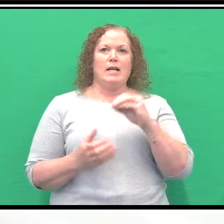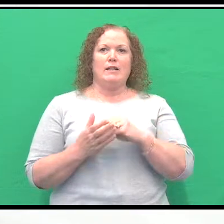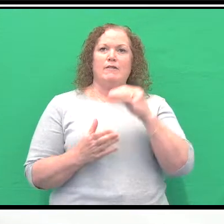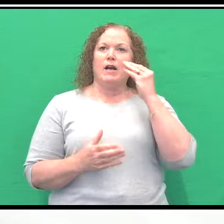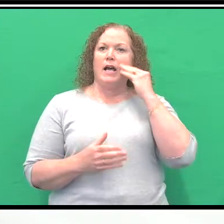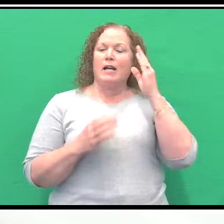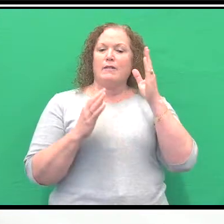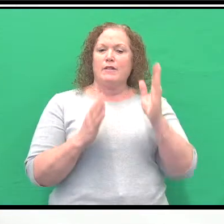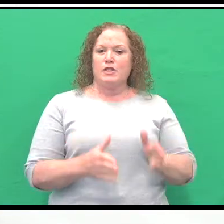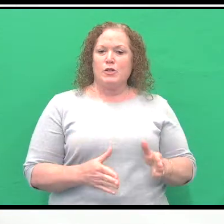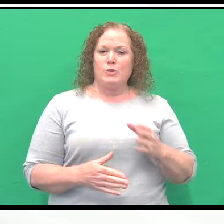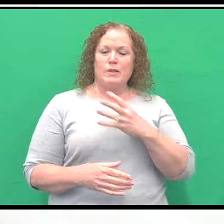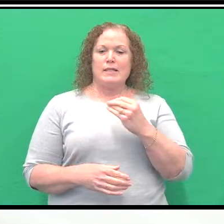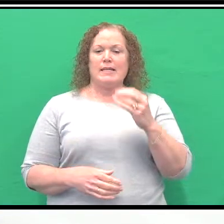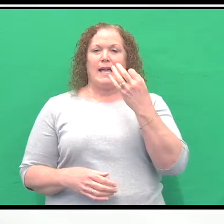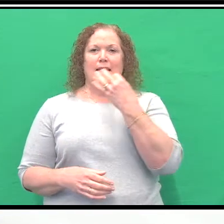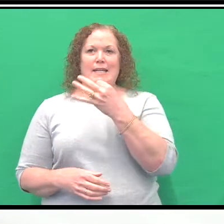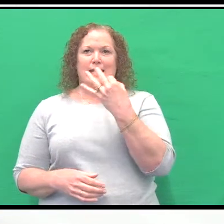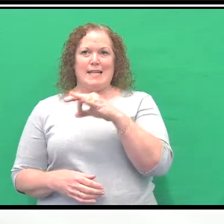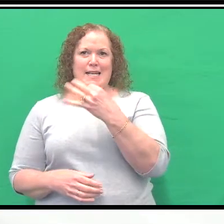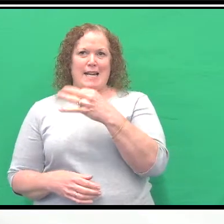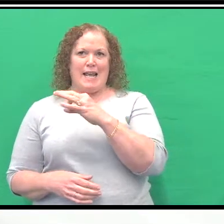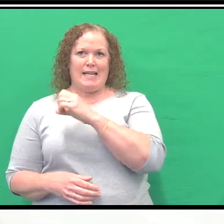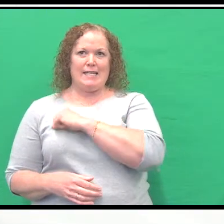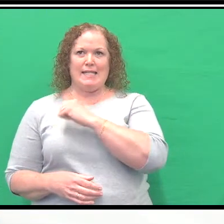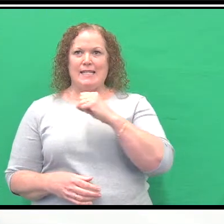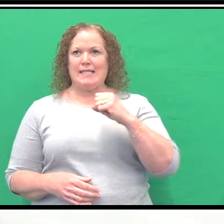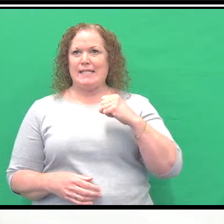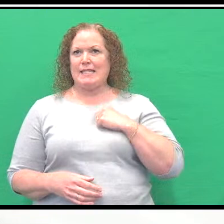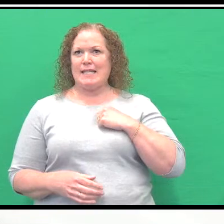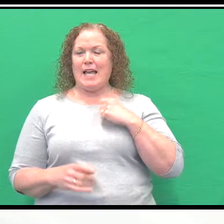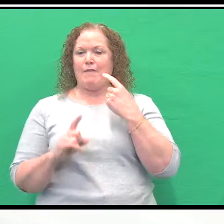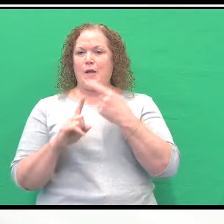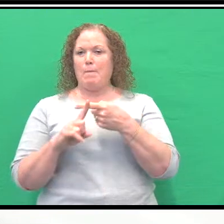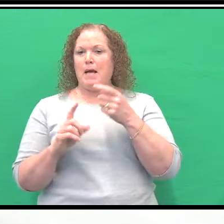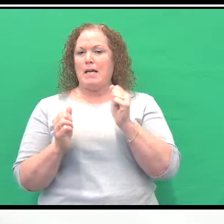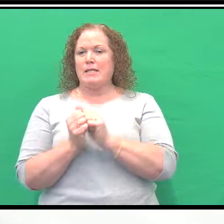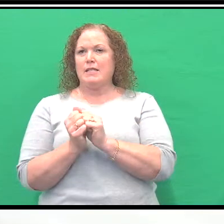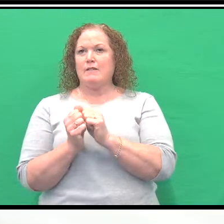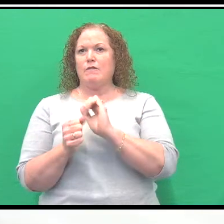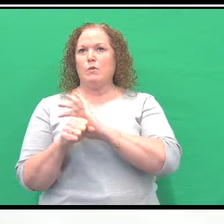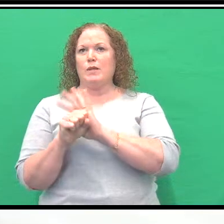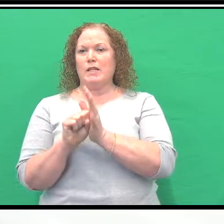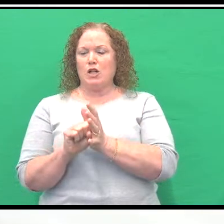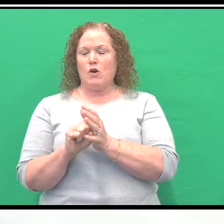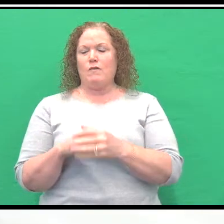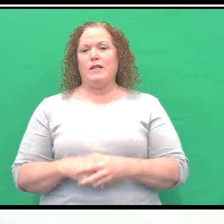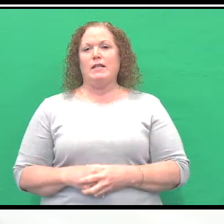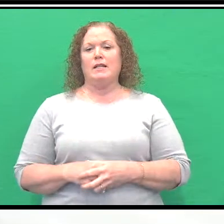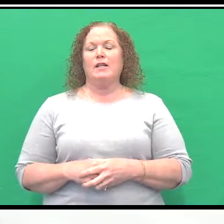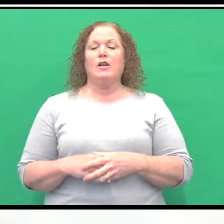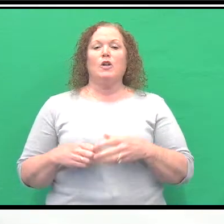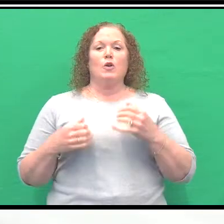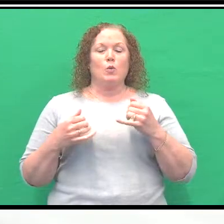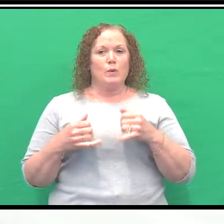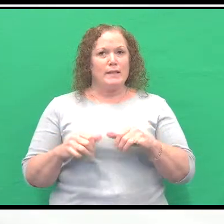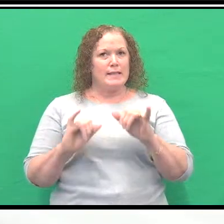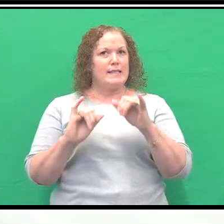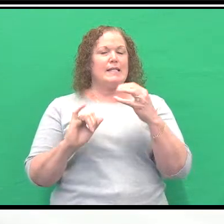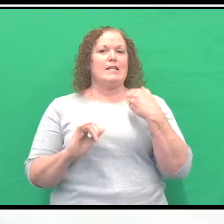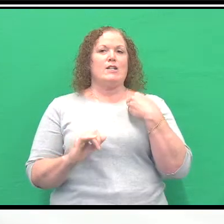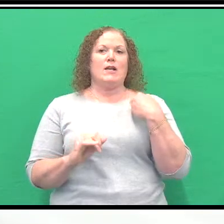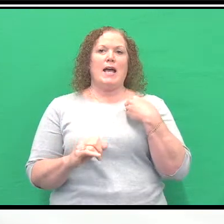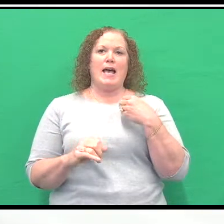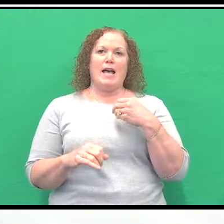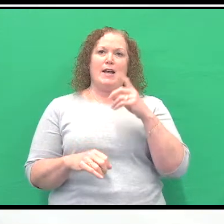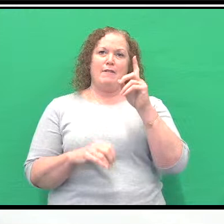currently are positive with COVID. And we continue to offer testing and vaccination clinics all across